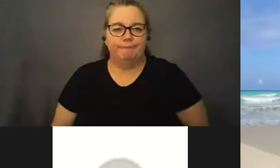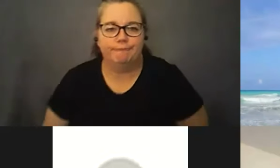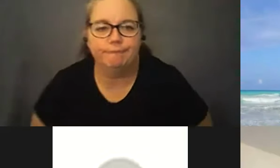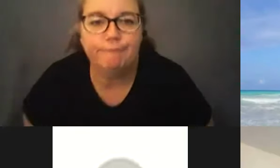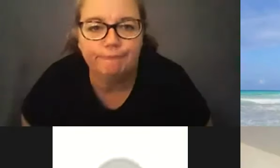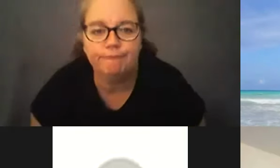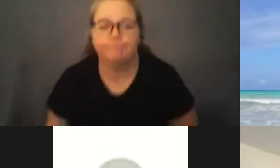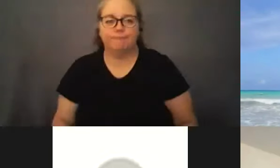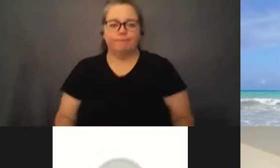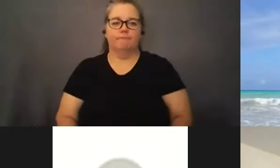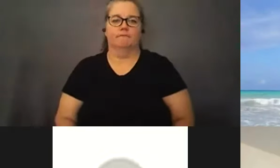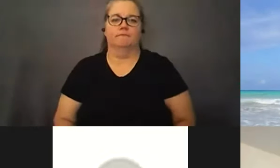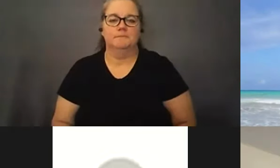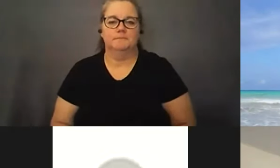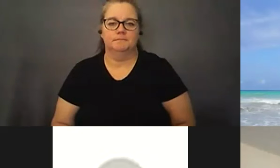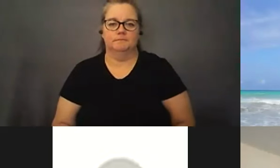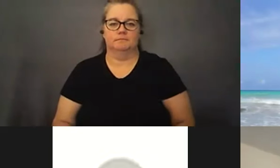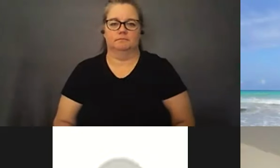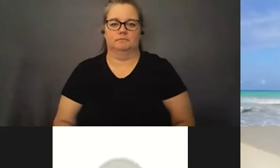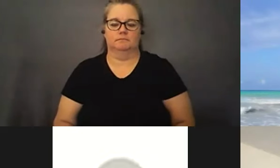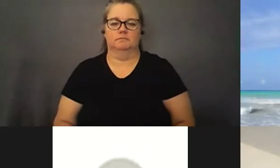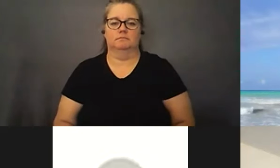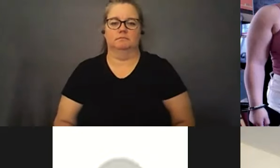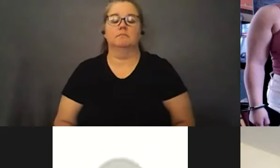how do I change my back? Yeah, there we go.